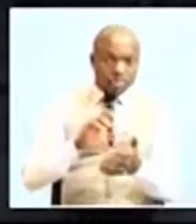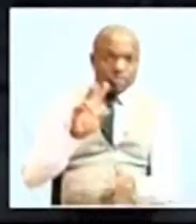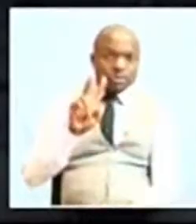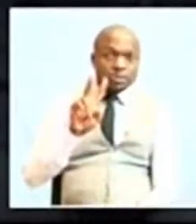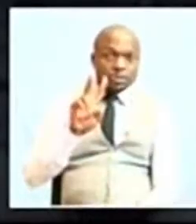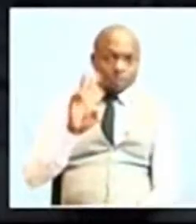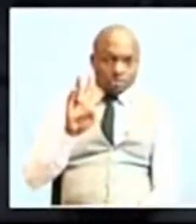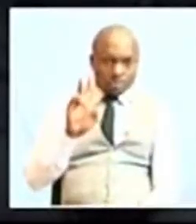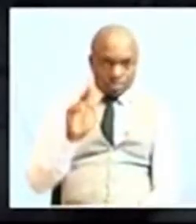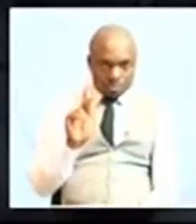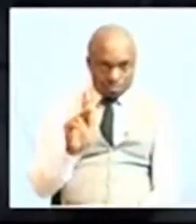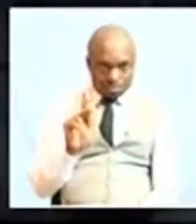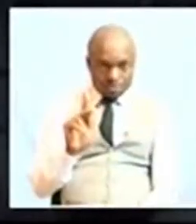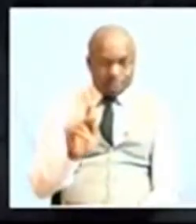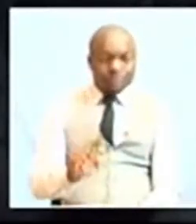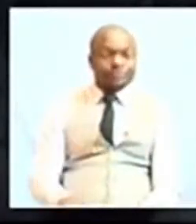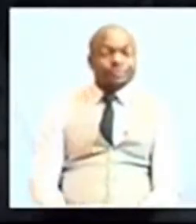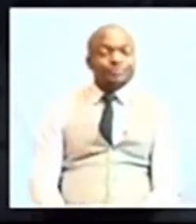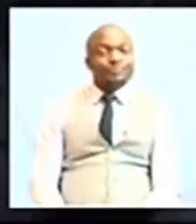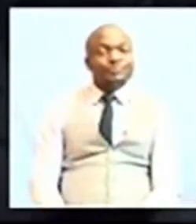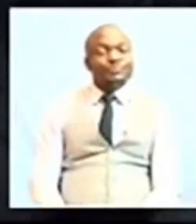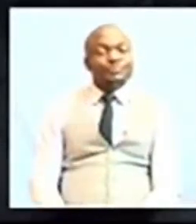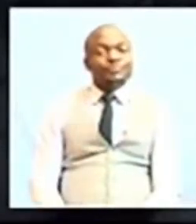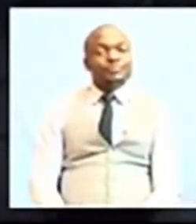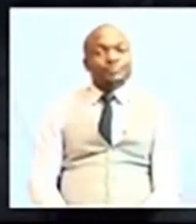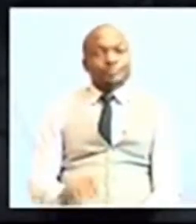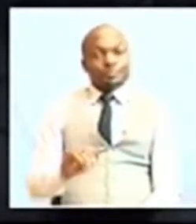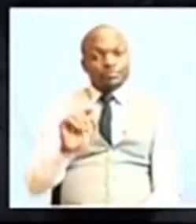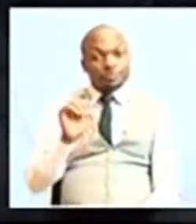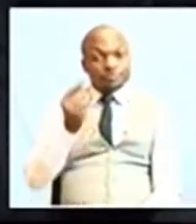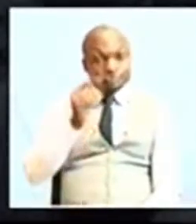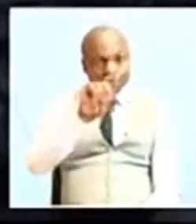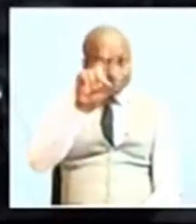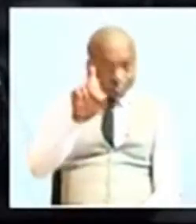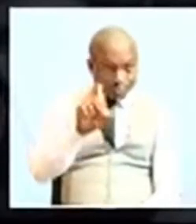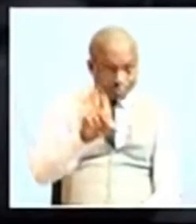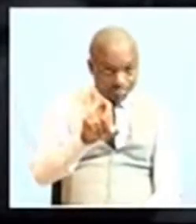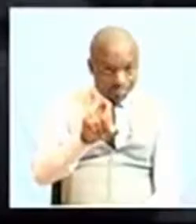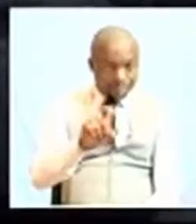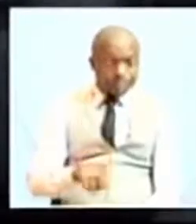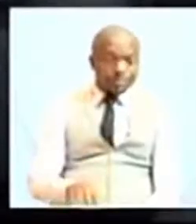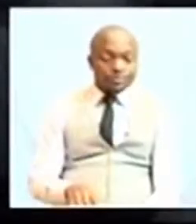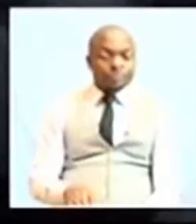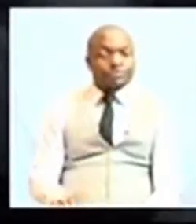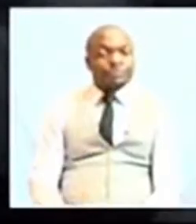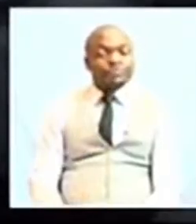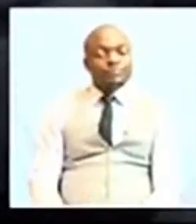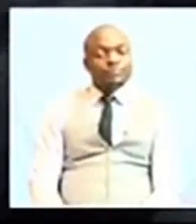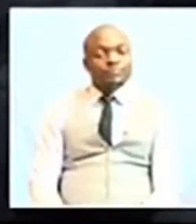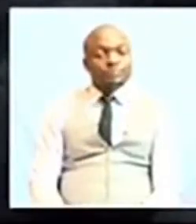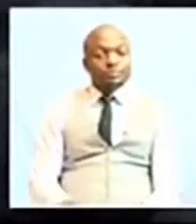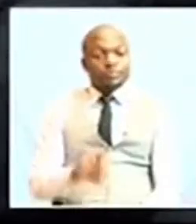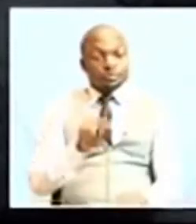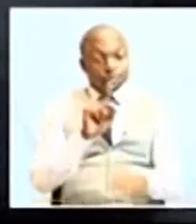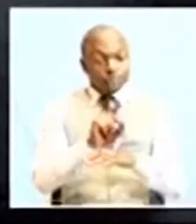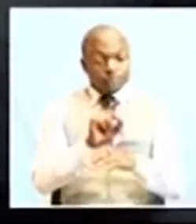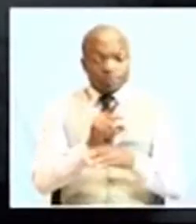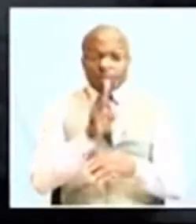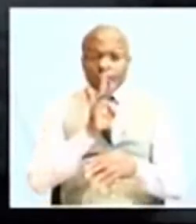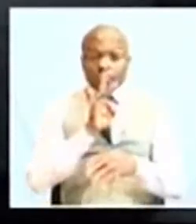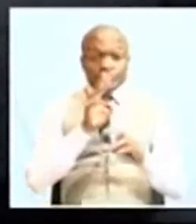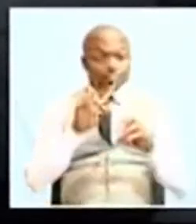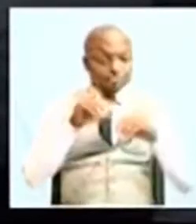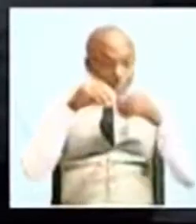1,373,027 kwacha. The first question is, the projects for water supply